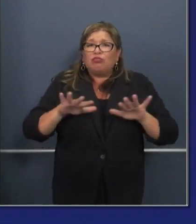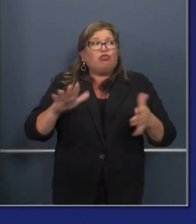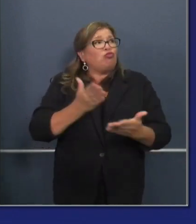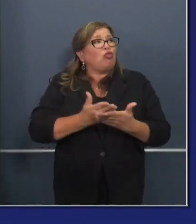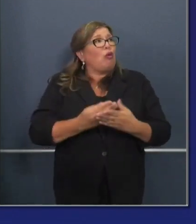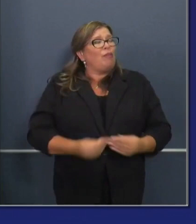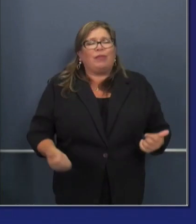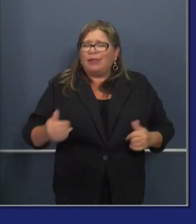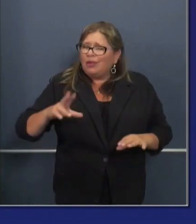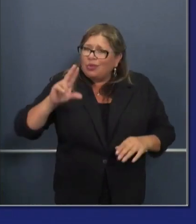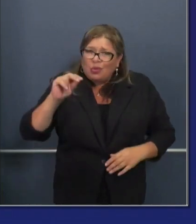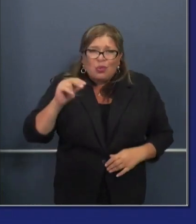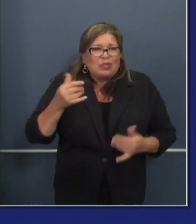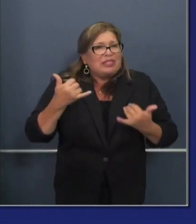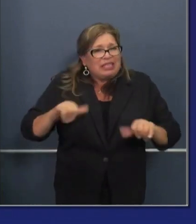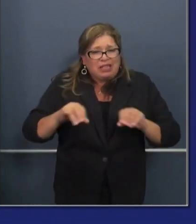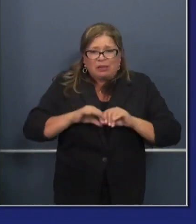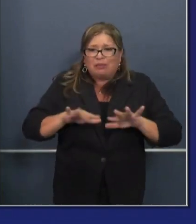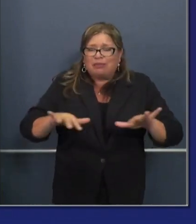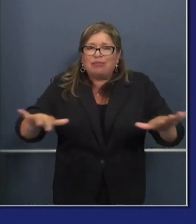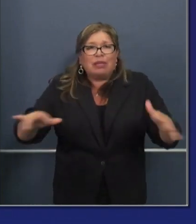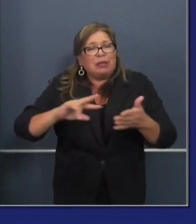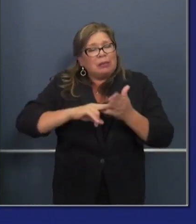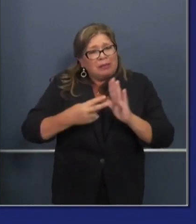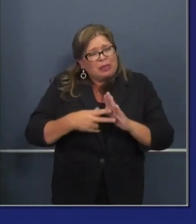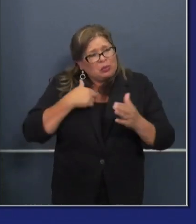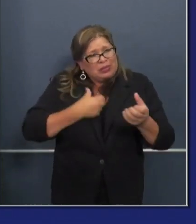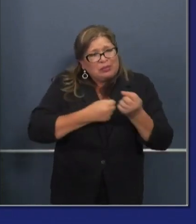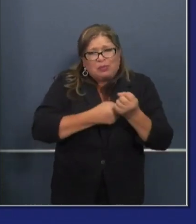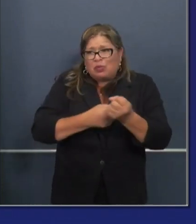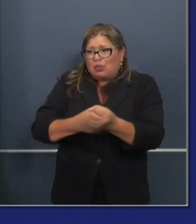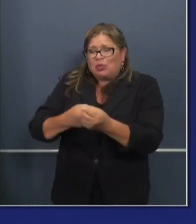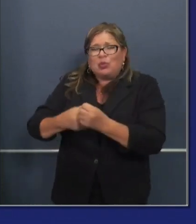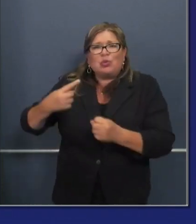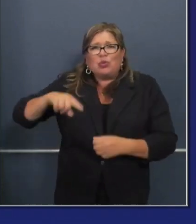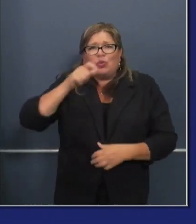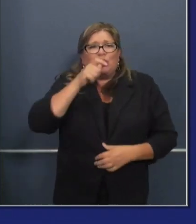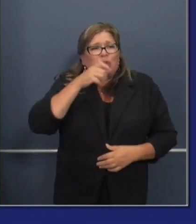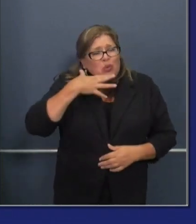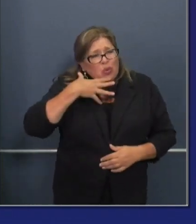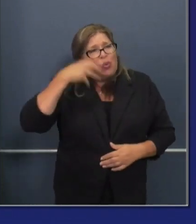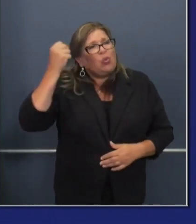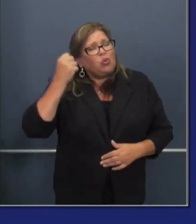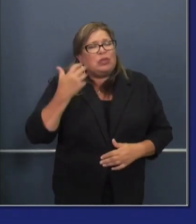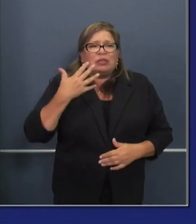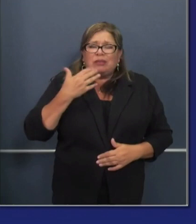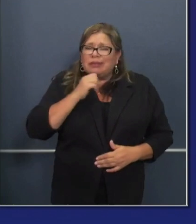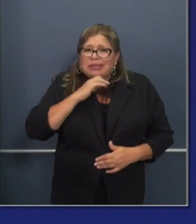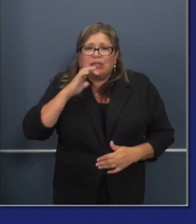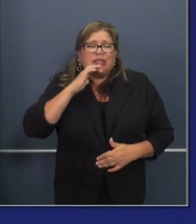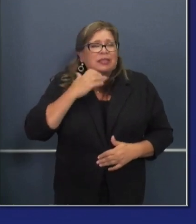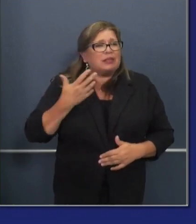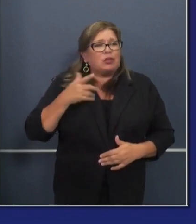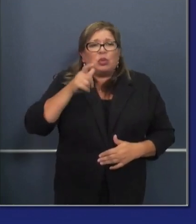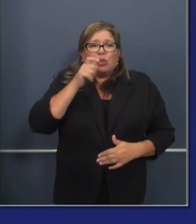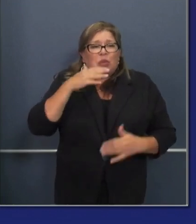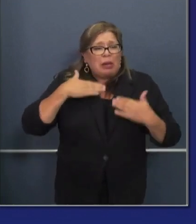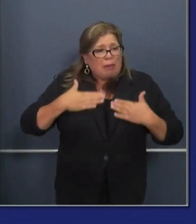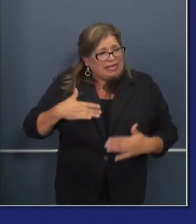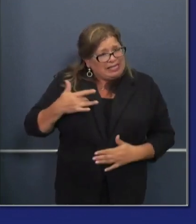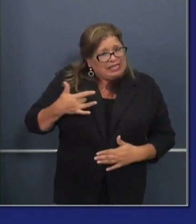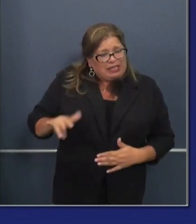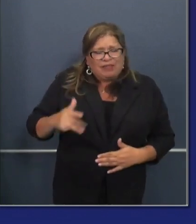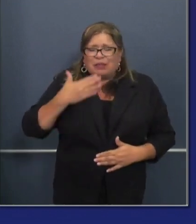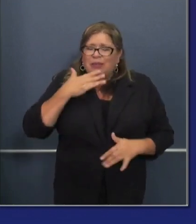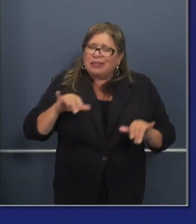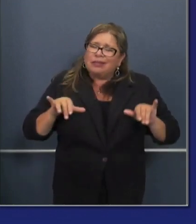before, we want to continue to support older Californians and those with underlying medical conditions to stay safe and